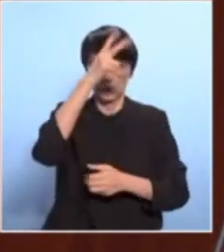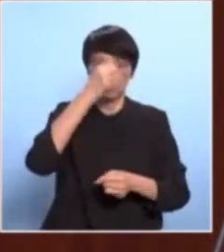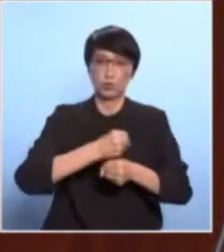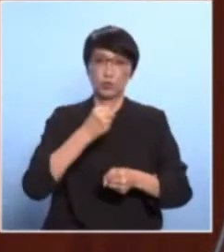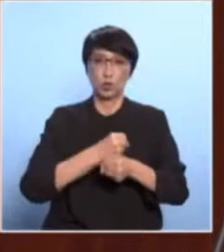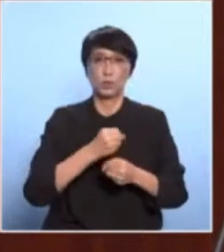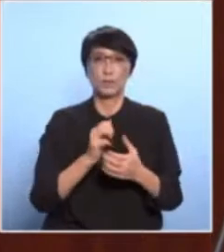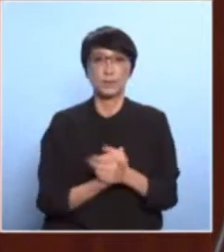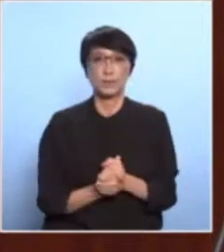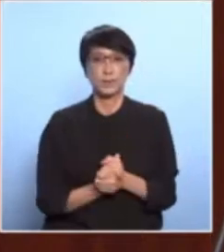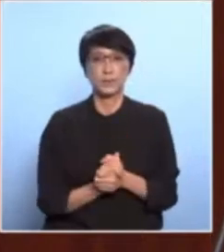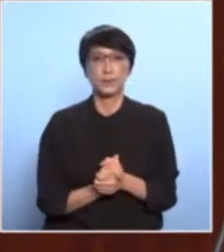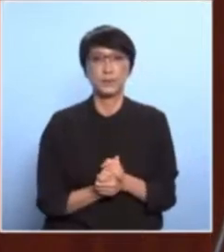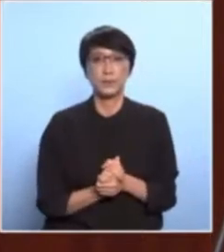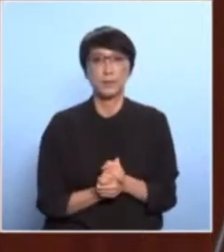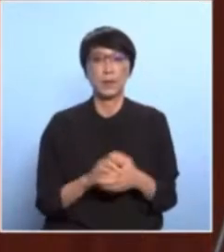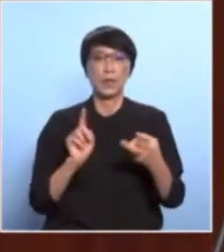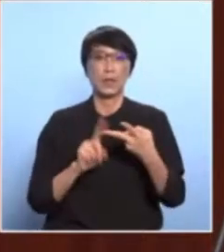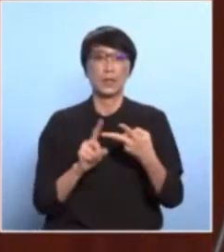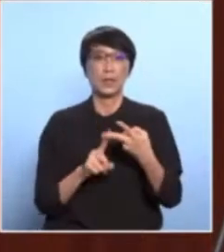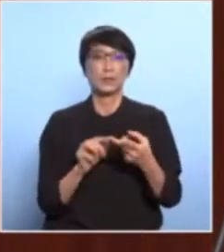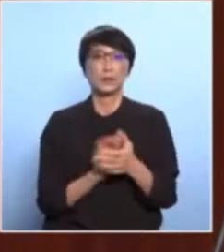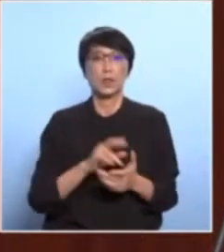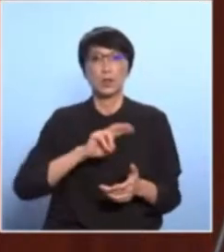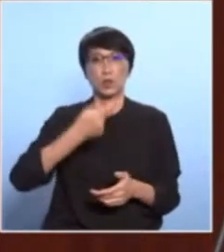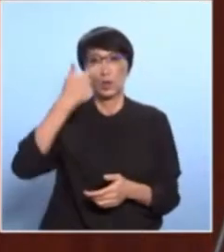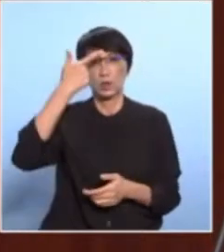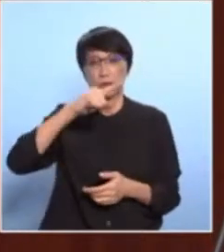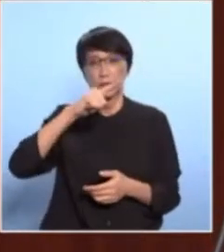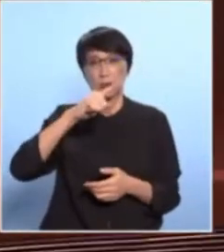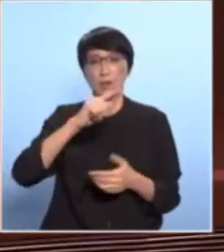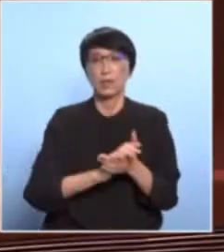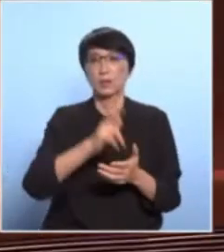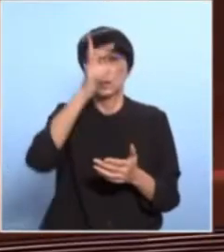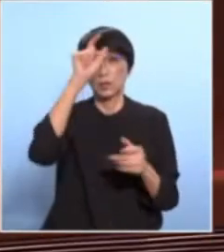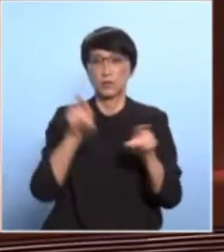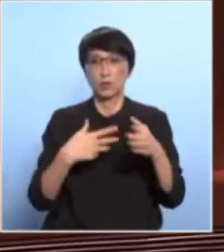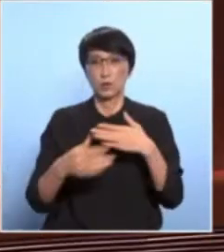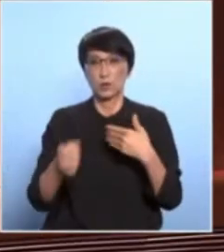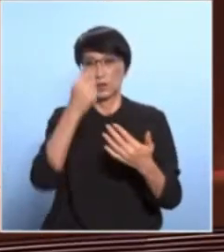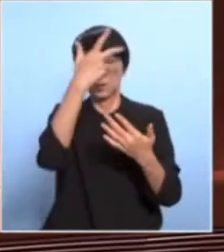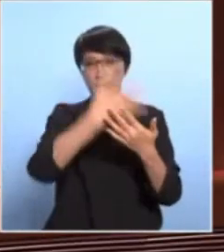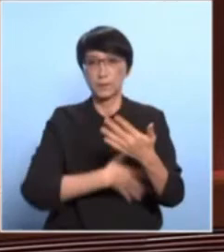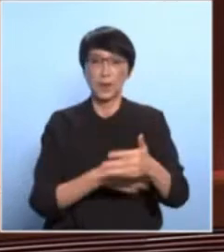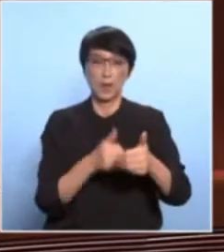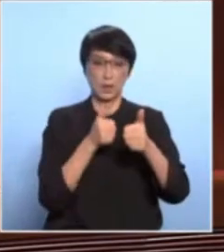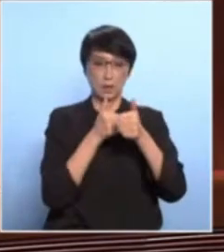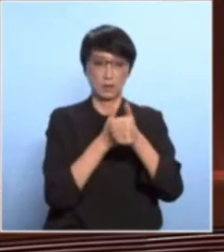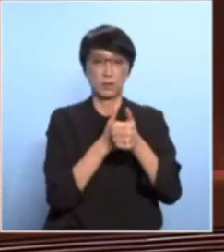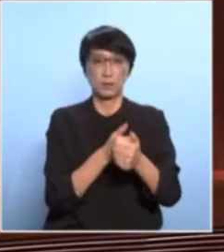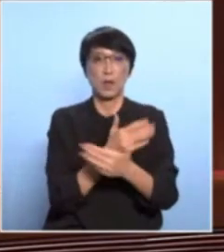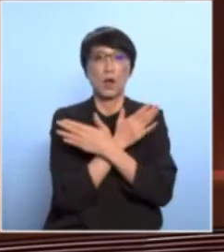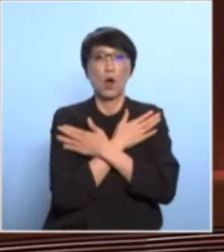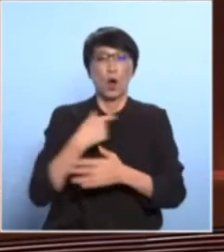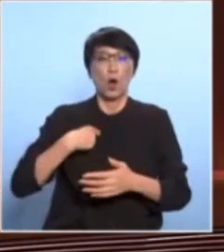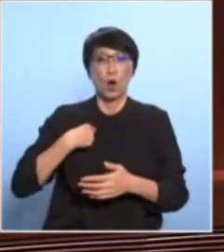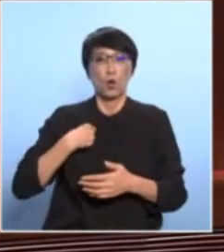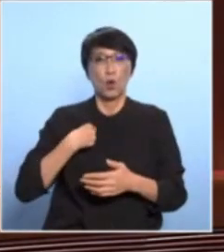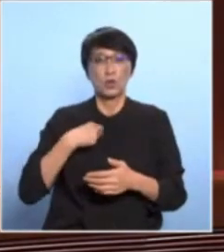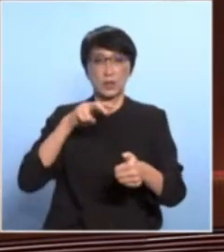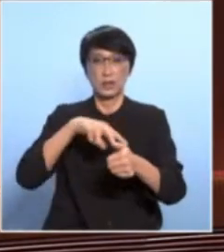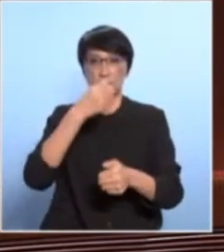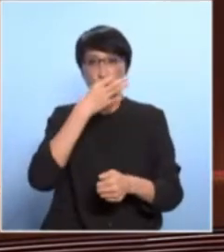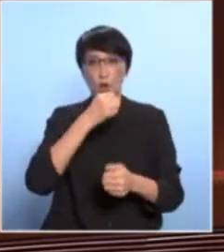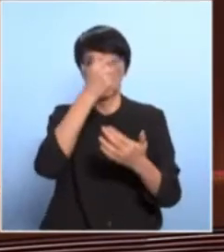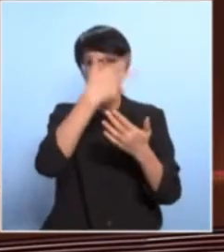publicize the civil servants' good work and dedication to serve. This will help boost staff morale and performance while attracting talented people to